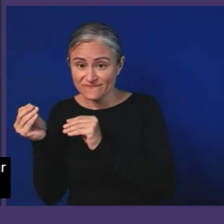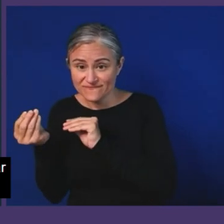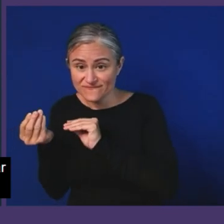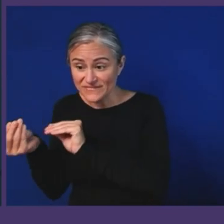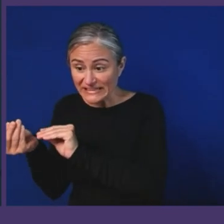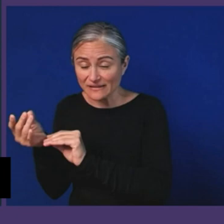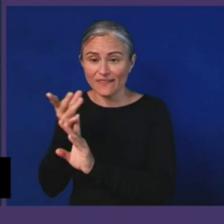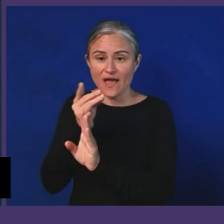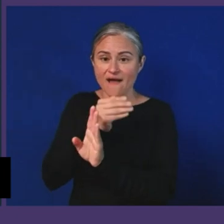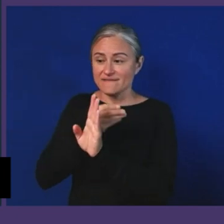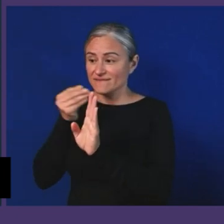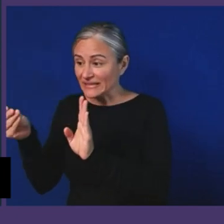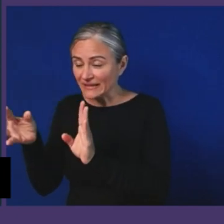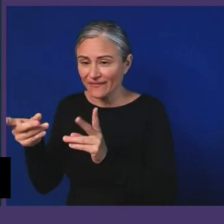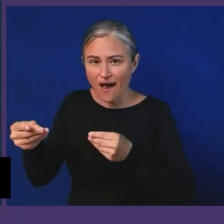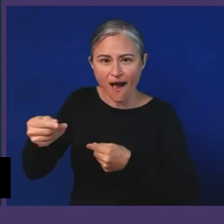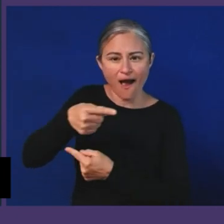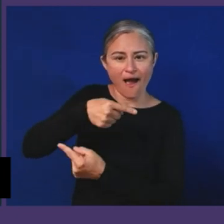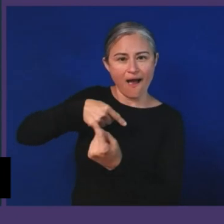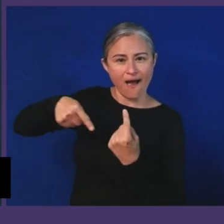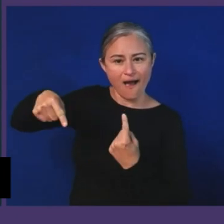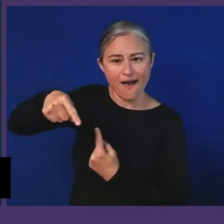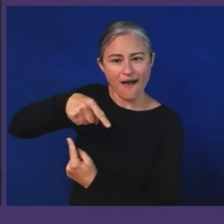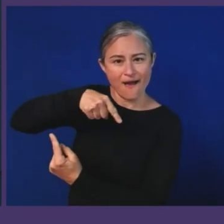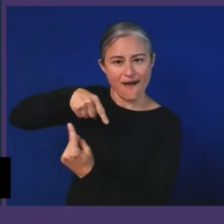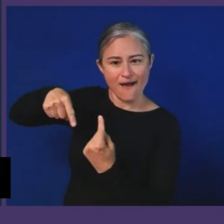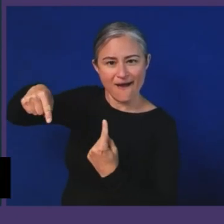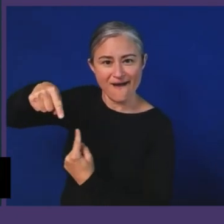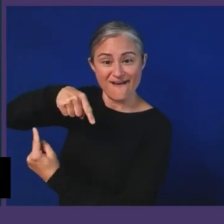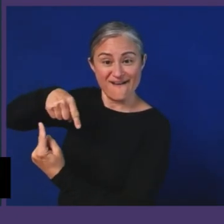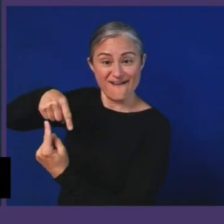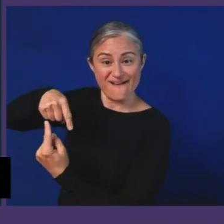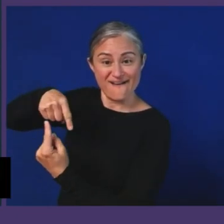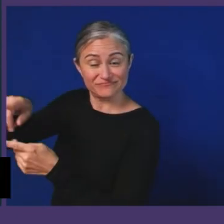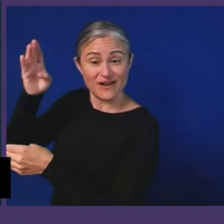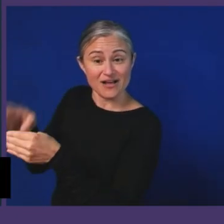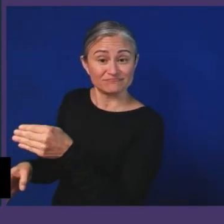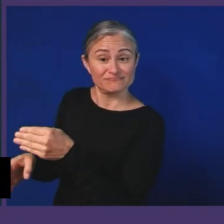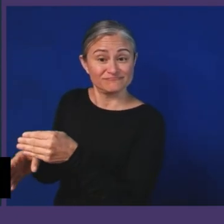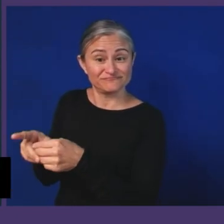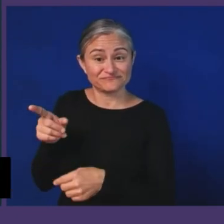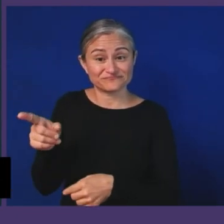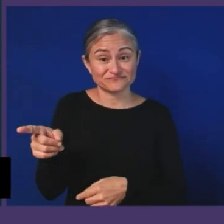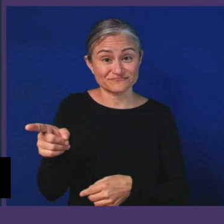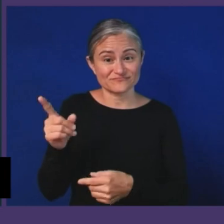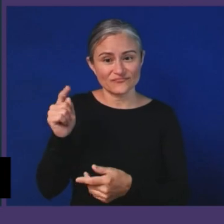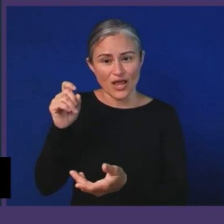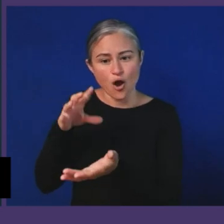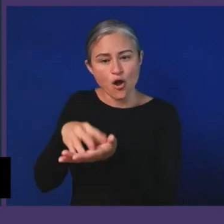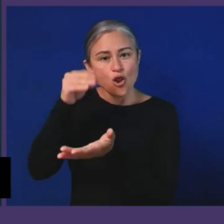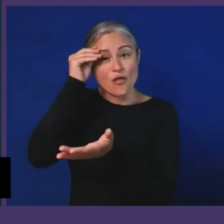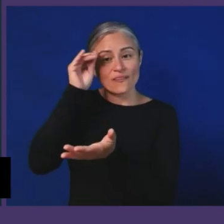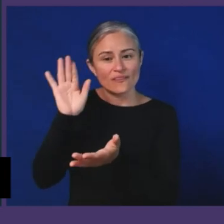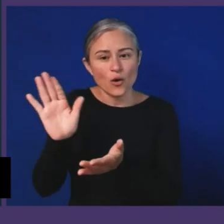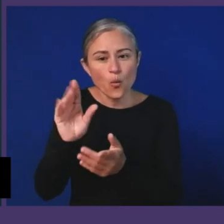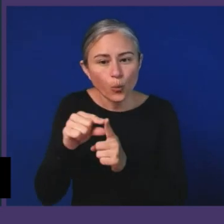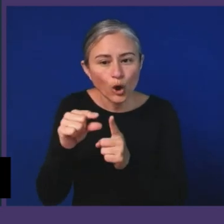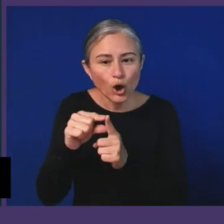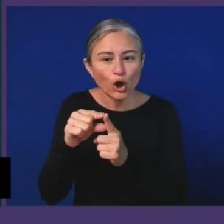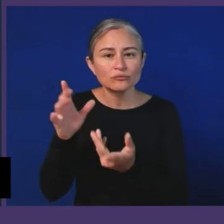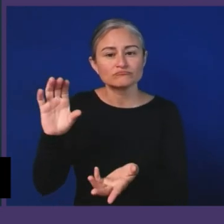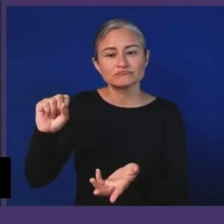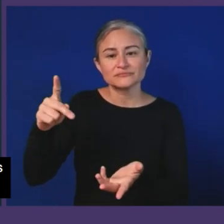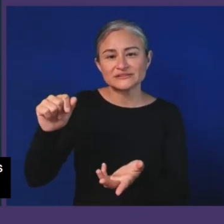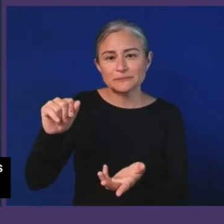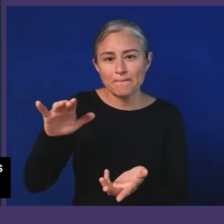large sequences. And so by the end, you see that the transformer has learned about words and where to put spaces and where to put commas and so on. And so we're making more